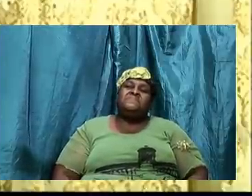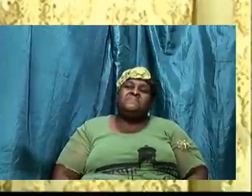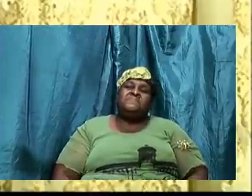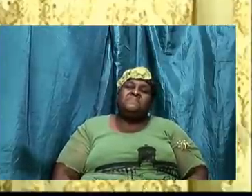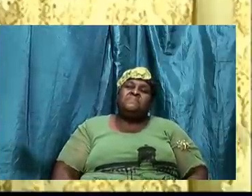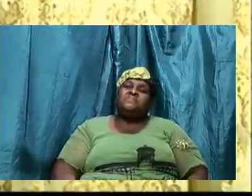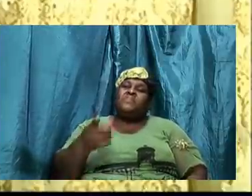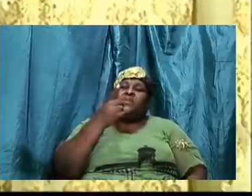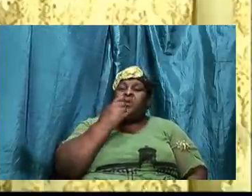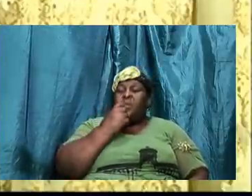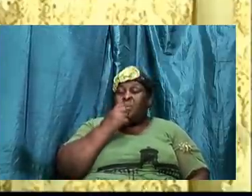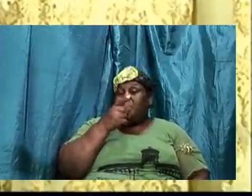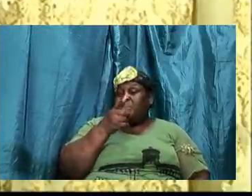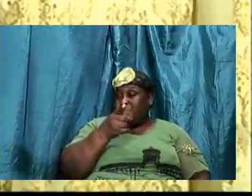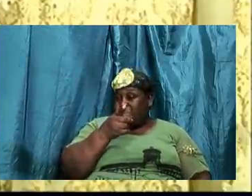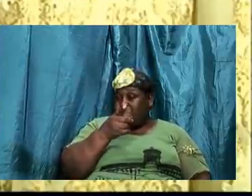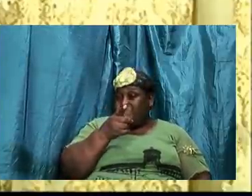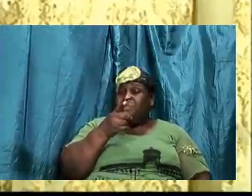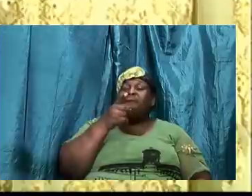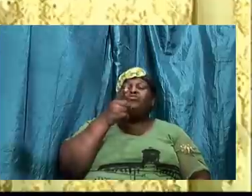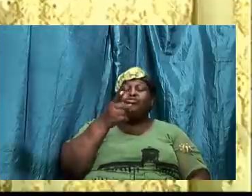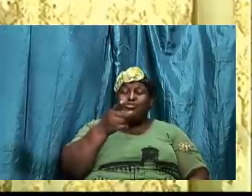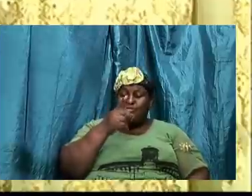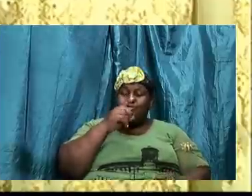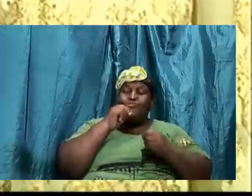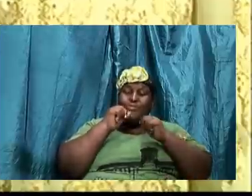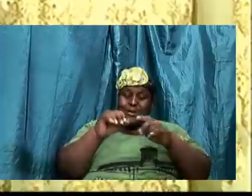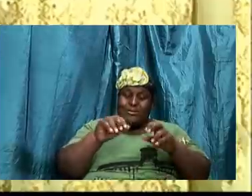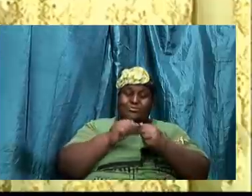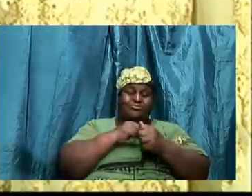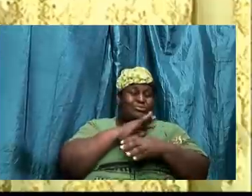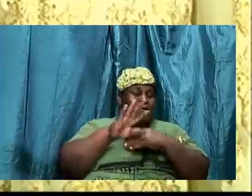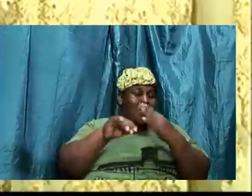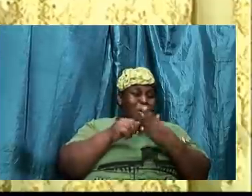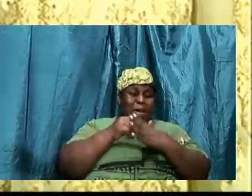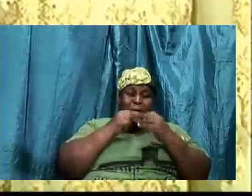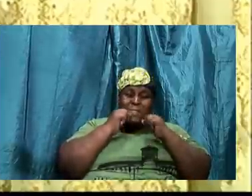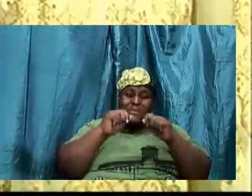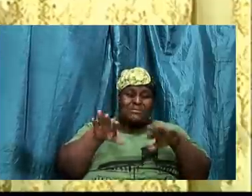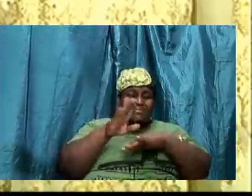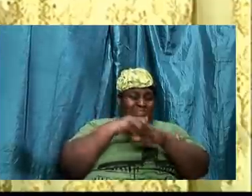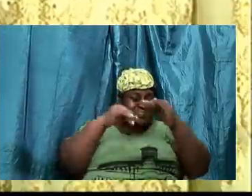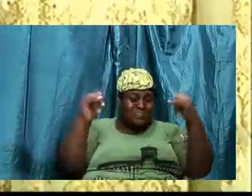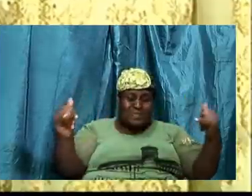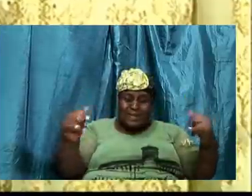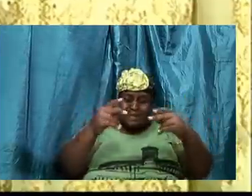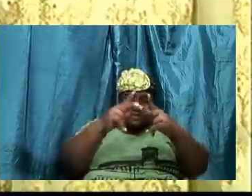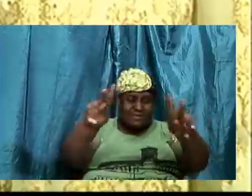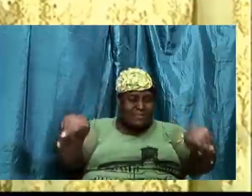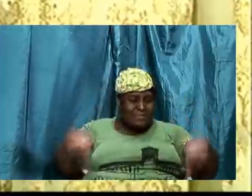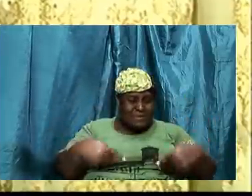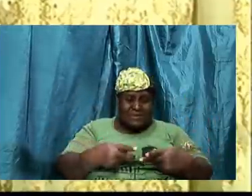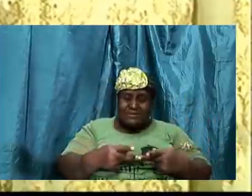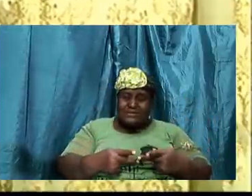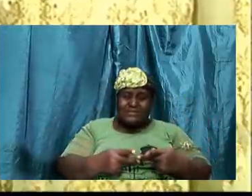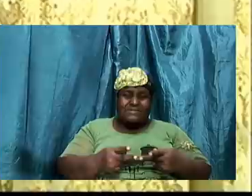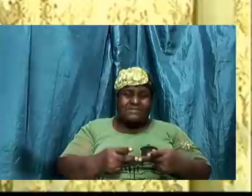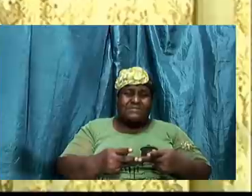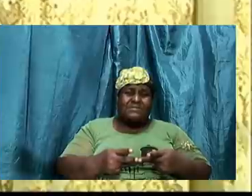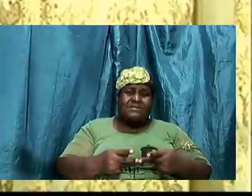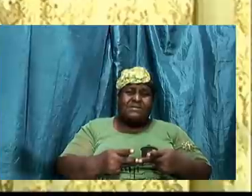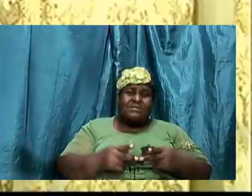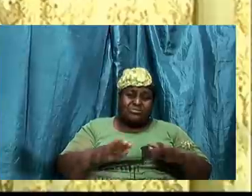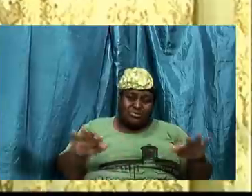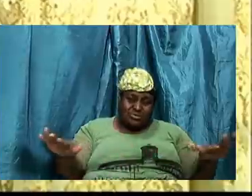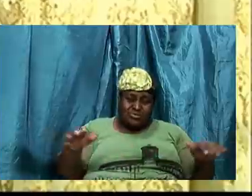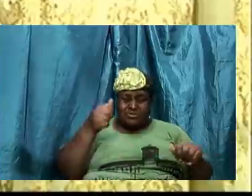Who are you? You are blessed with all spiritual blessing in heavenly places. Amen, child of